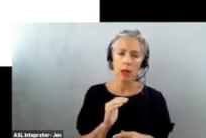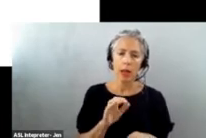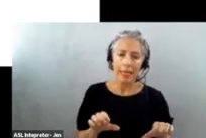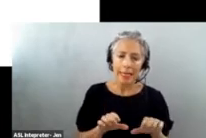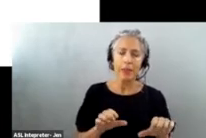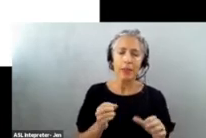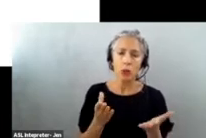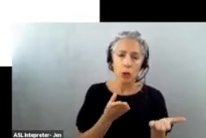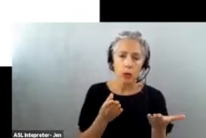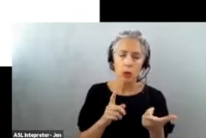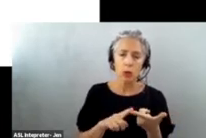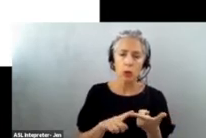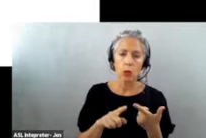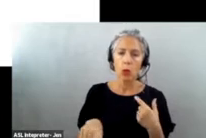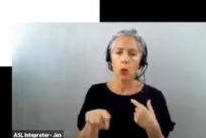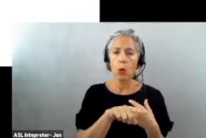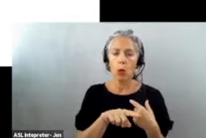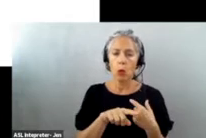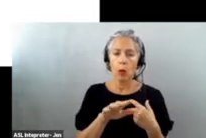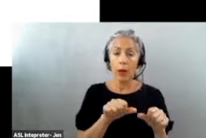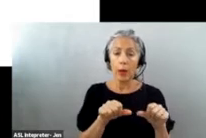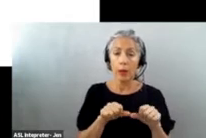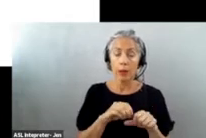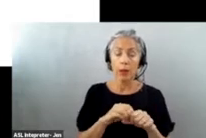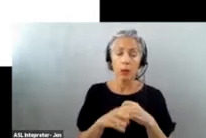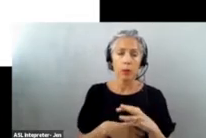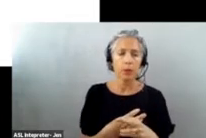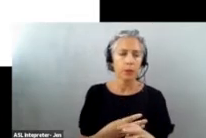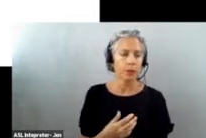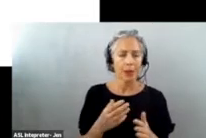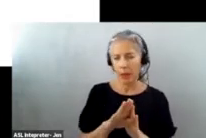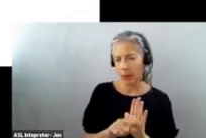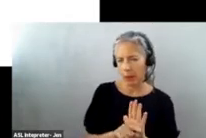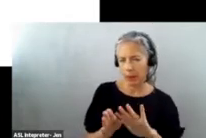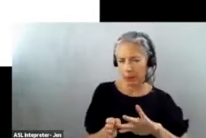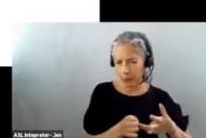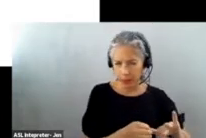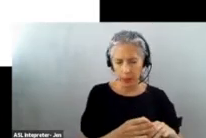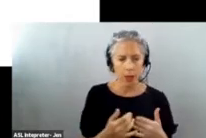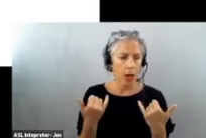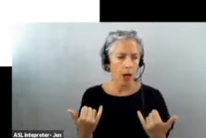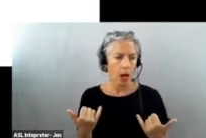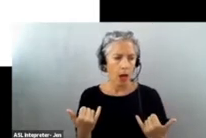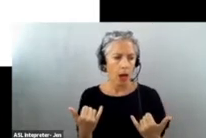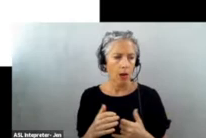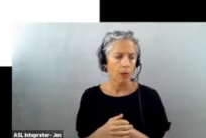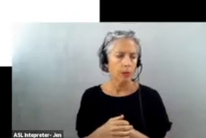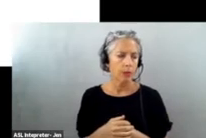activities in these areas. So this is now the background, and now I come back to